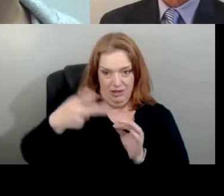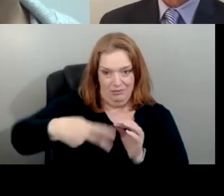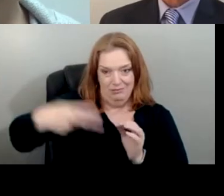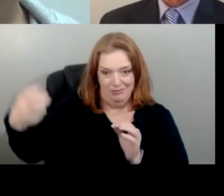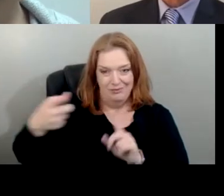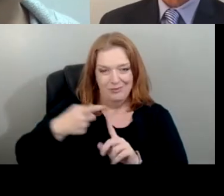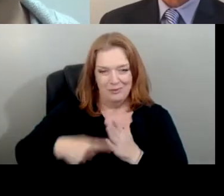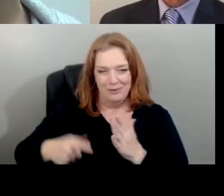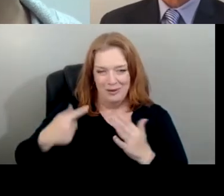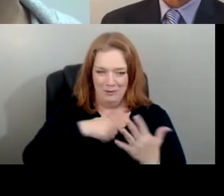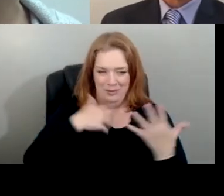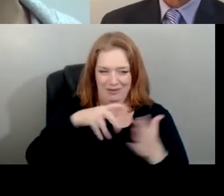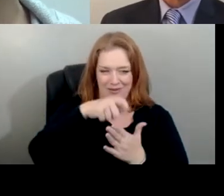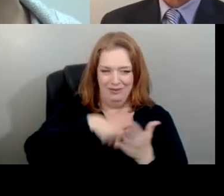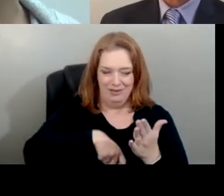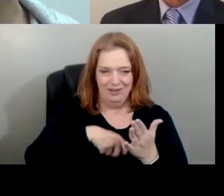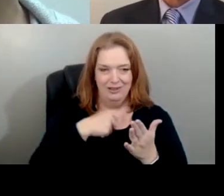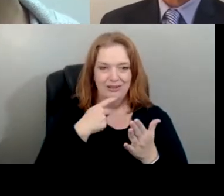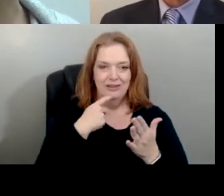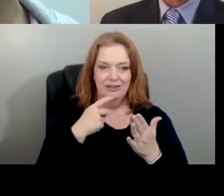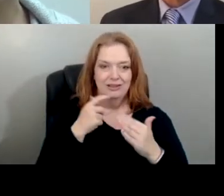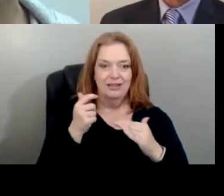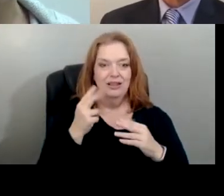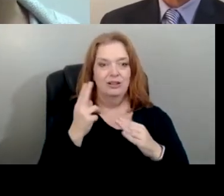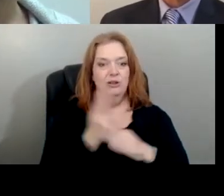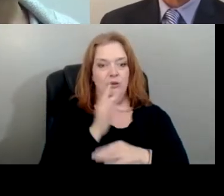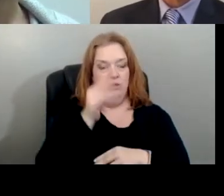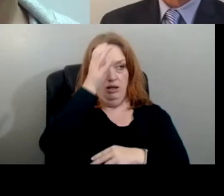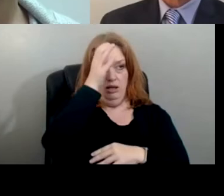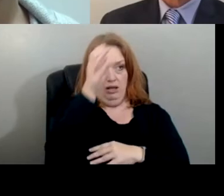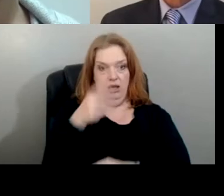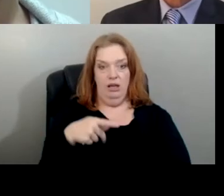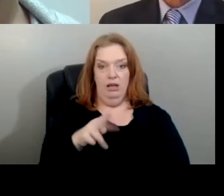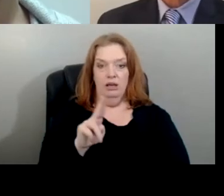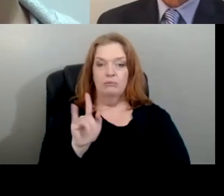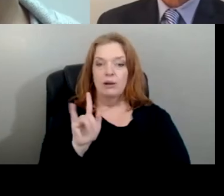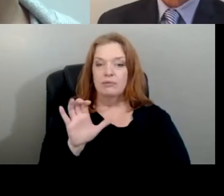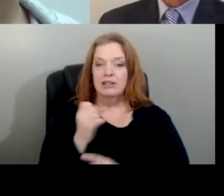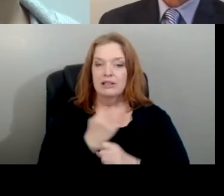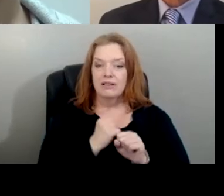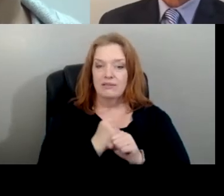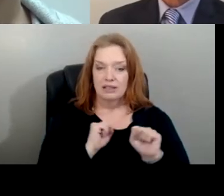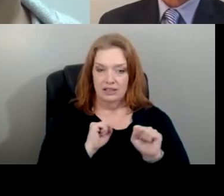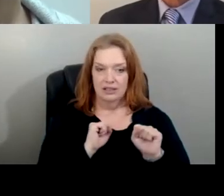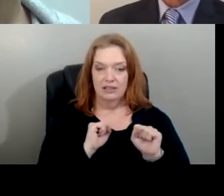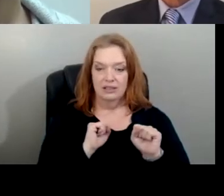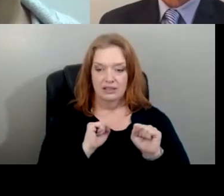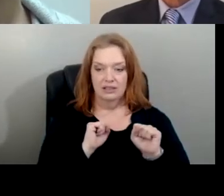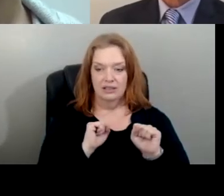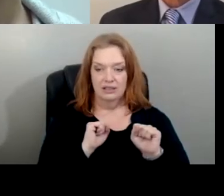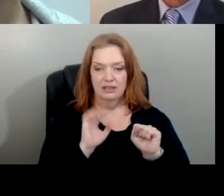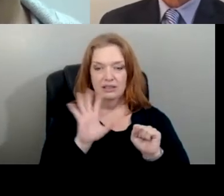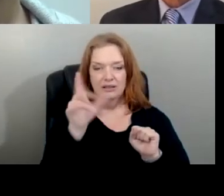we utilized, which was basically under the shield of public safety. So just, if you can bear